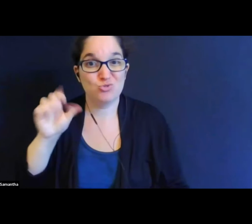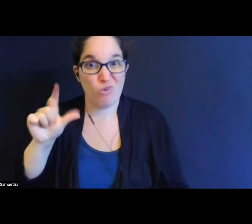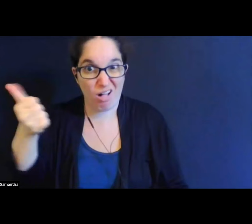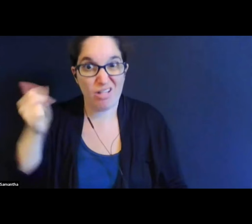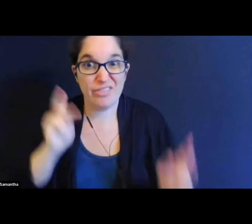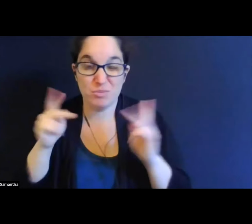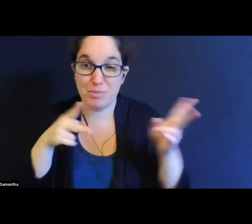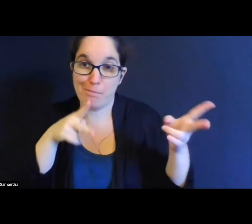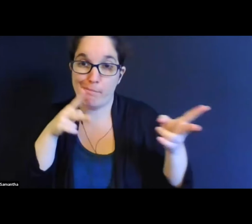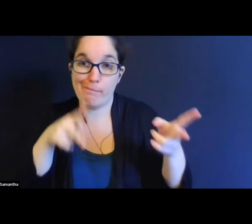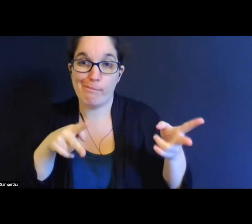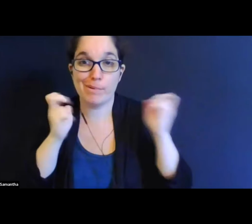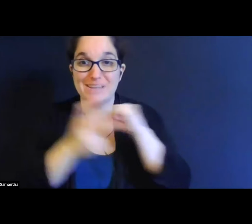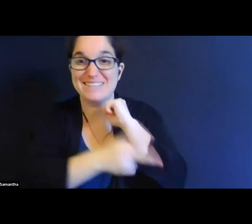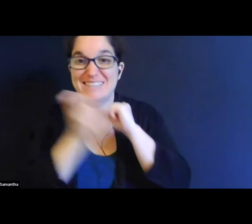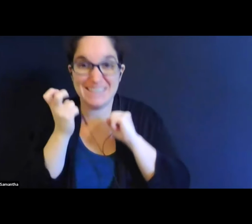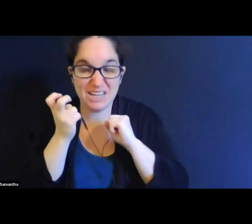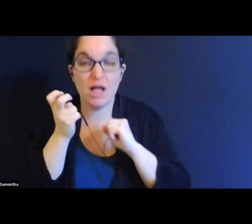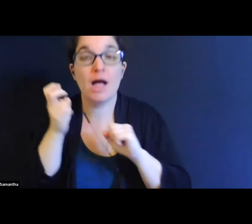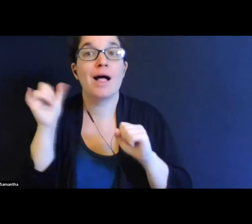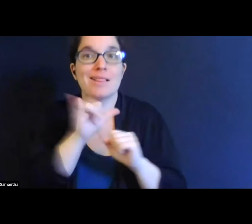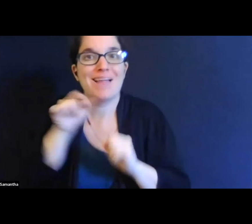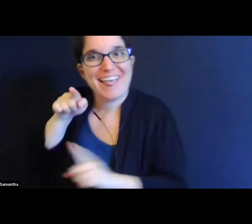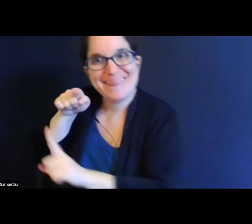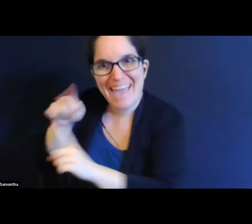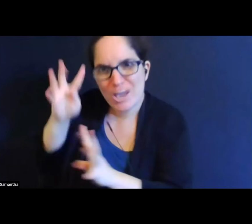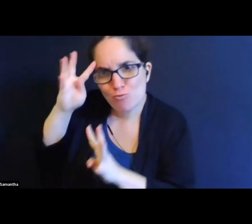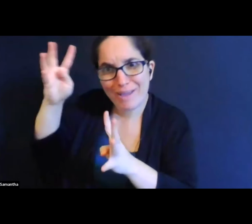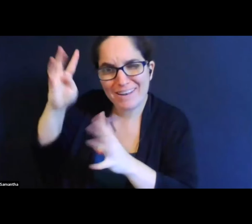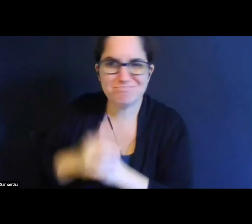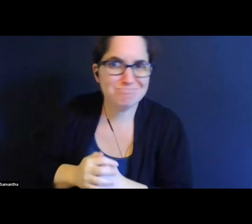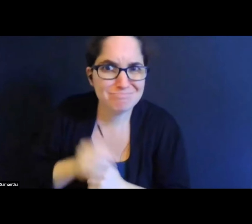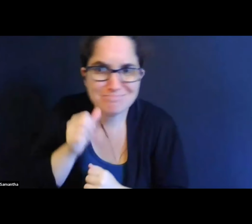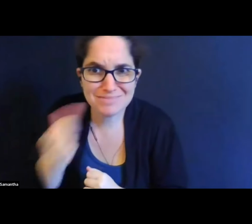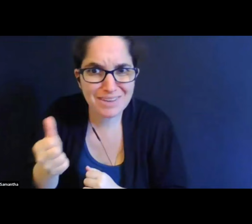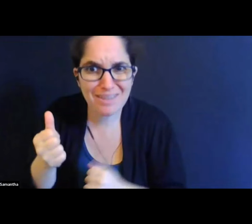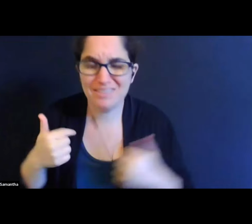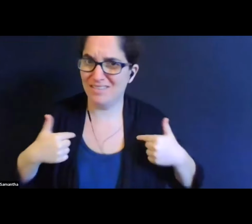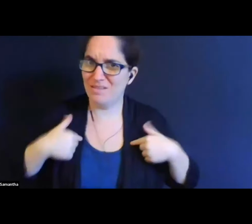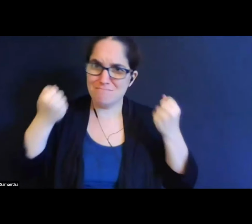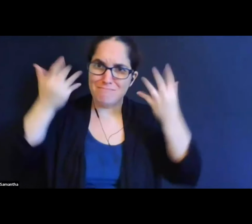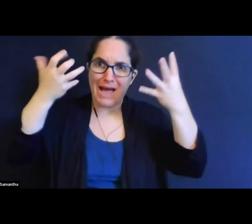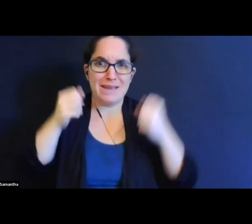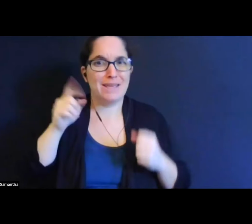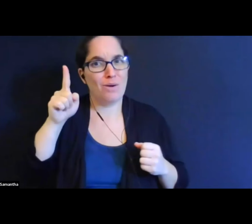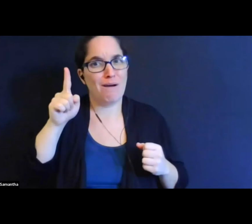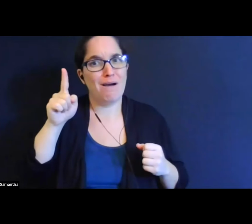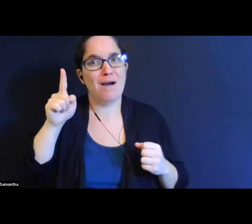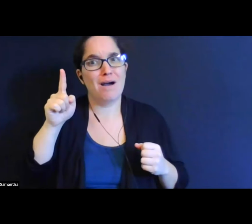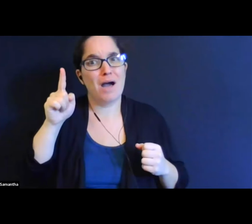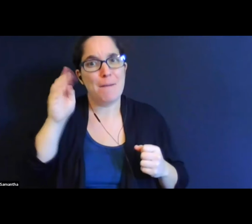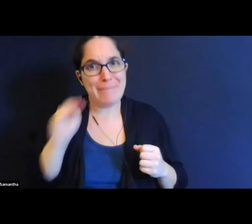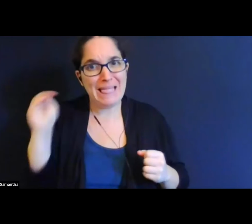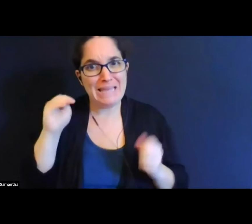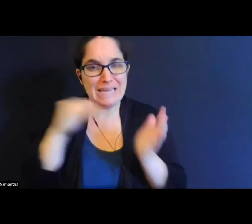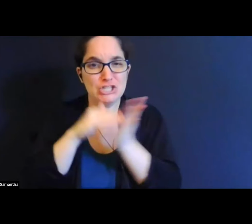and use it and act as if it's their own. And so we spend millions of dollars and thousands of hours to bring